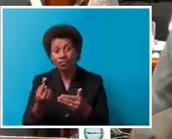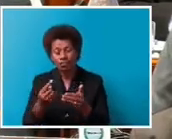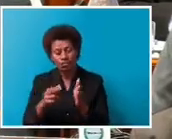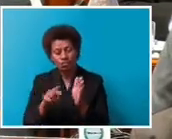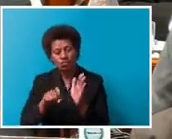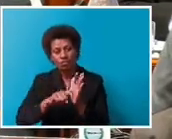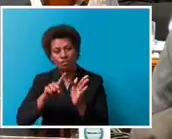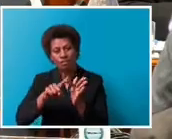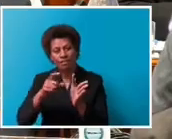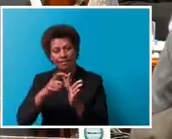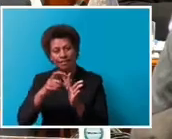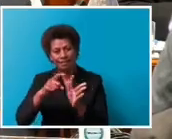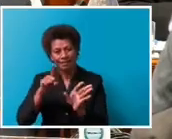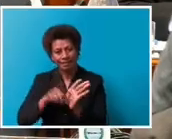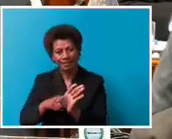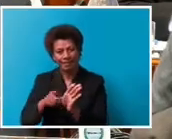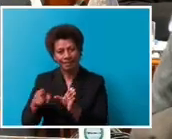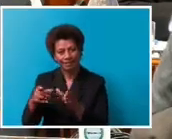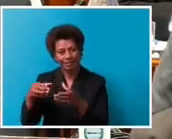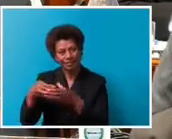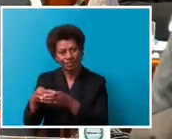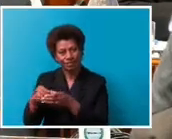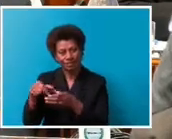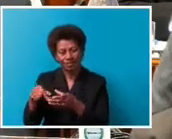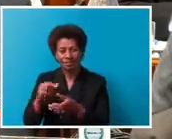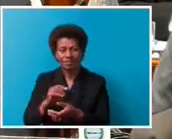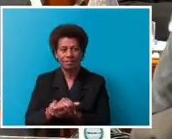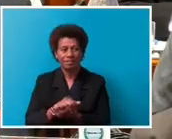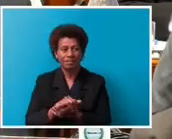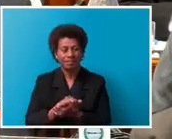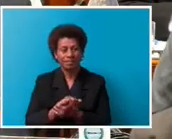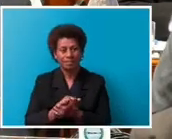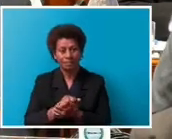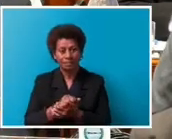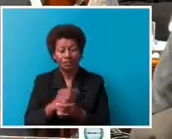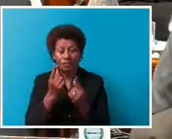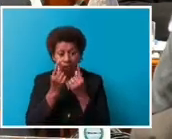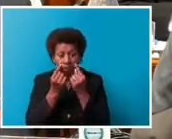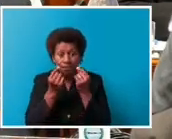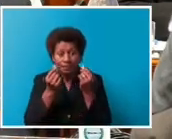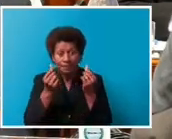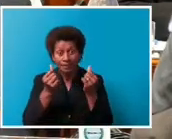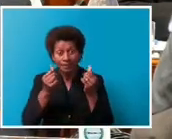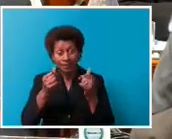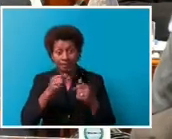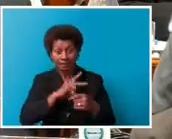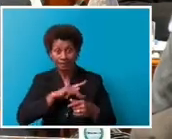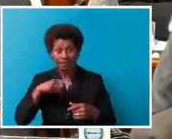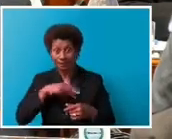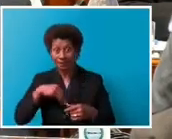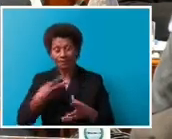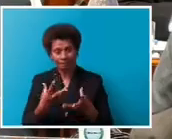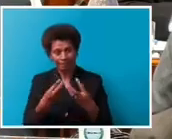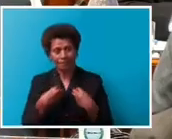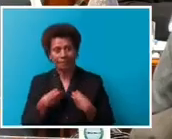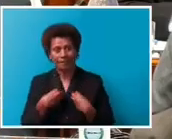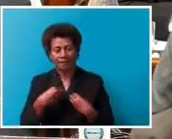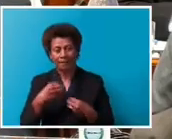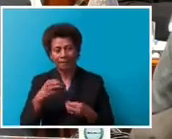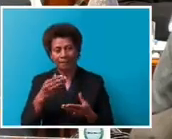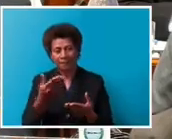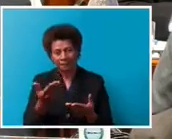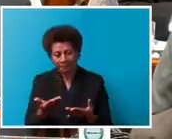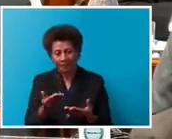history. Honorable Sitiveni Rambuka gladly accepted the election result. So did the NFP and Mr.